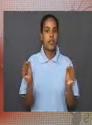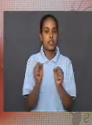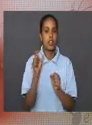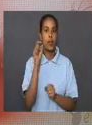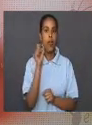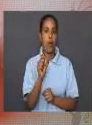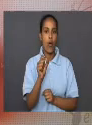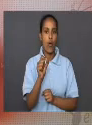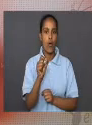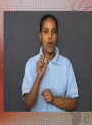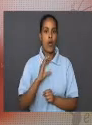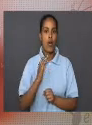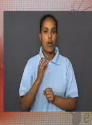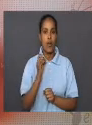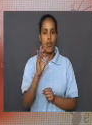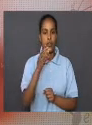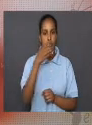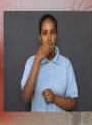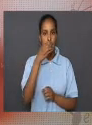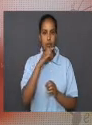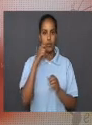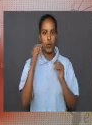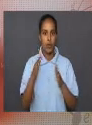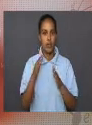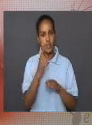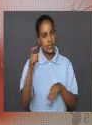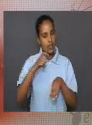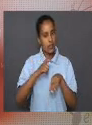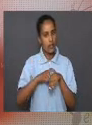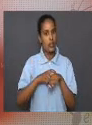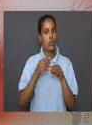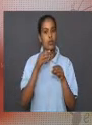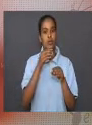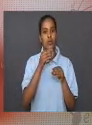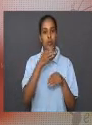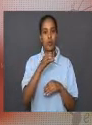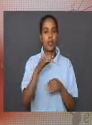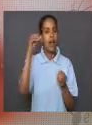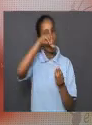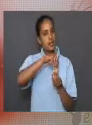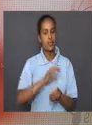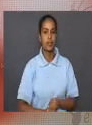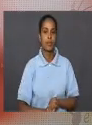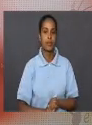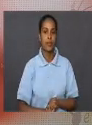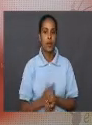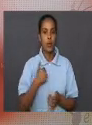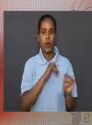change in freezing point of a solvent when a certain amount of solute is